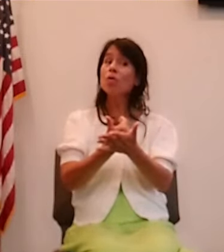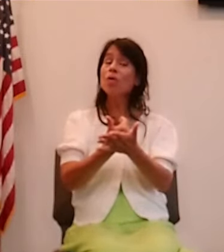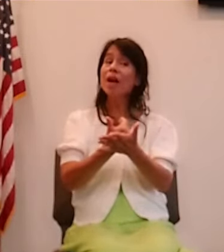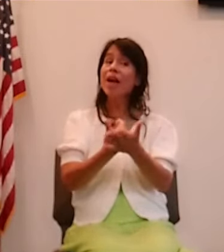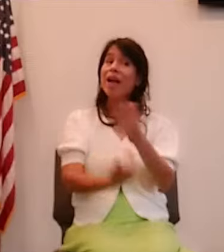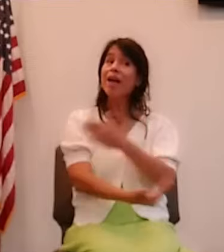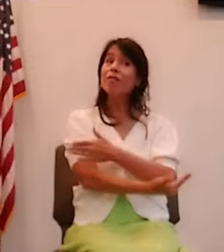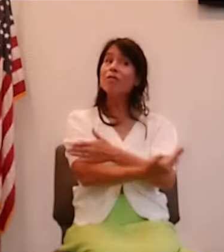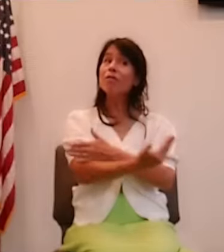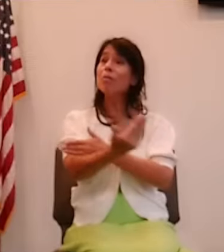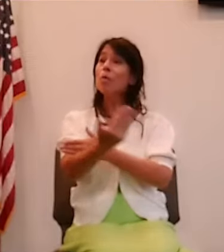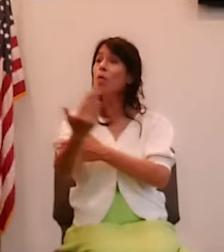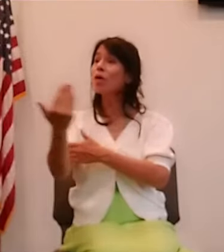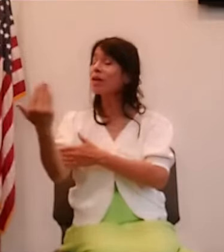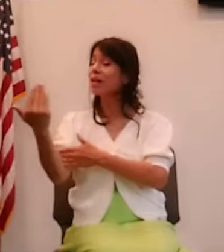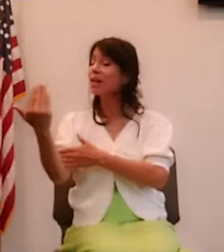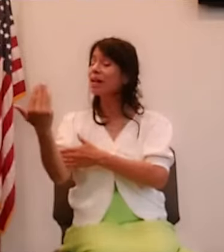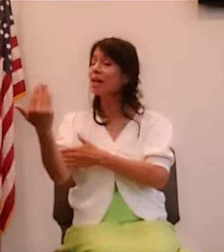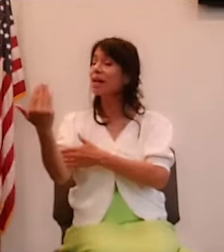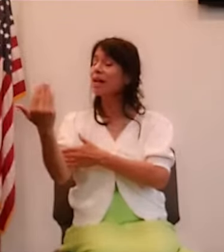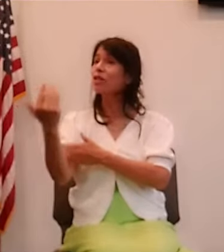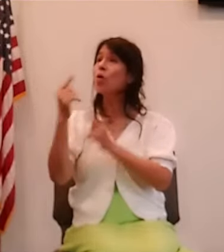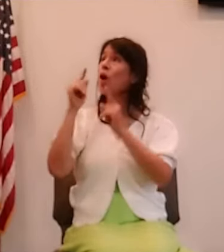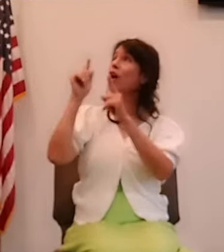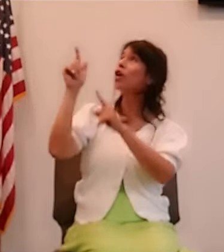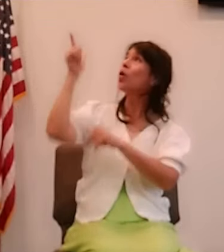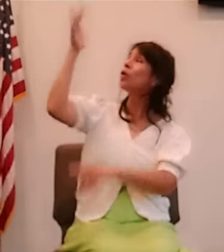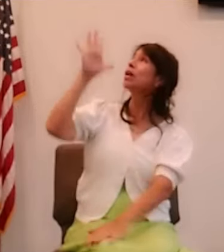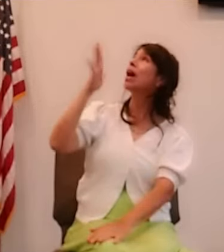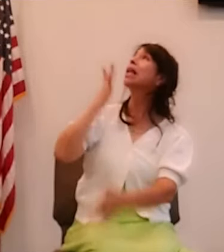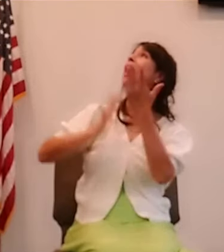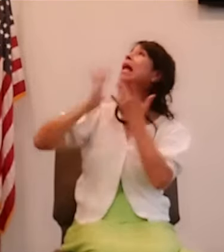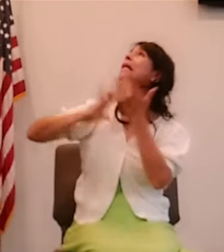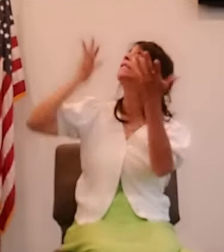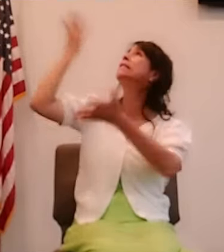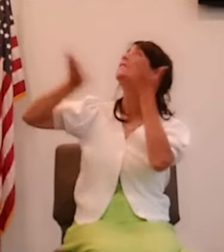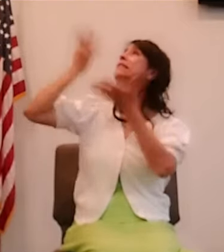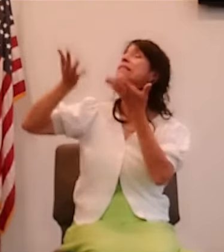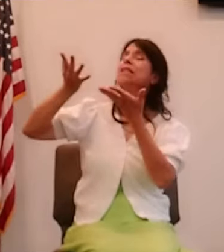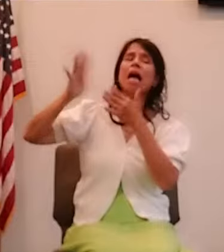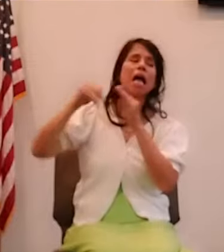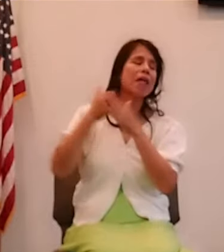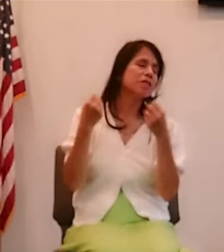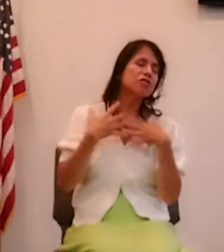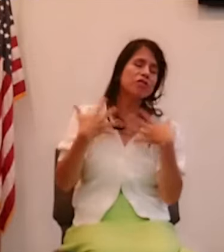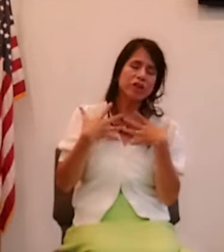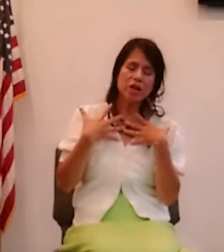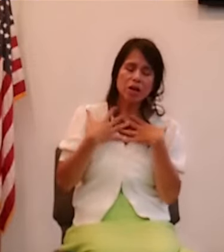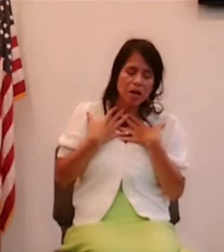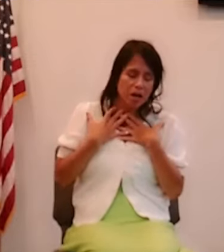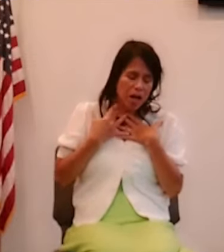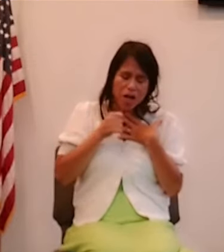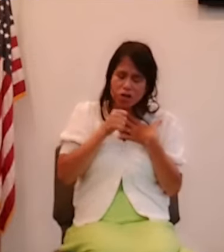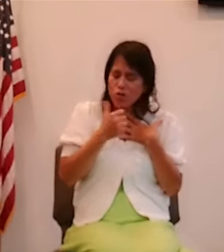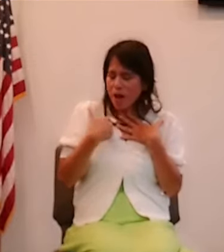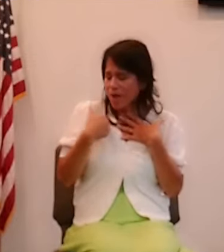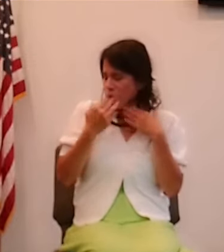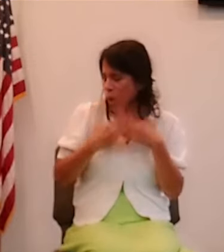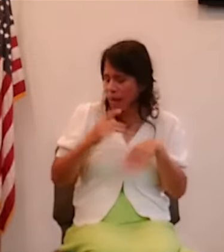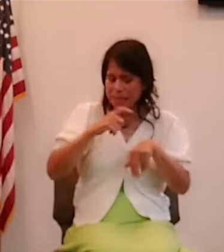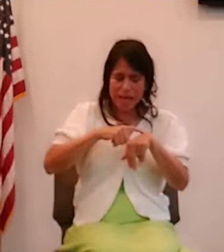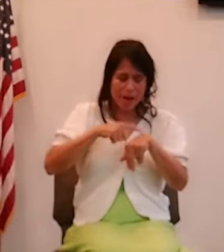every morning. And I go to God now out of desperation. You know, I used to have this whole fear of, oh, I don't have quiet time. God's not going to